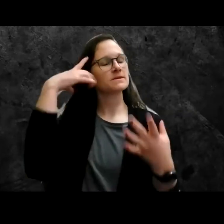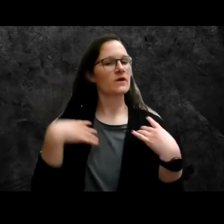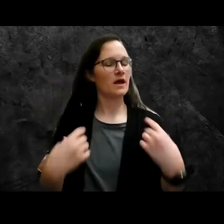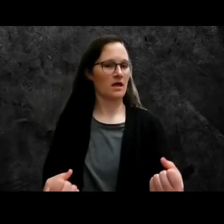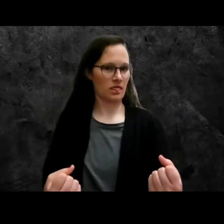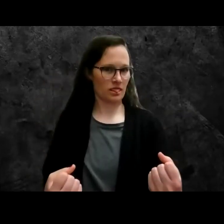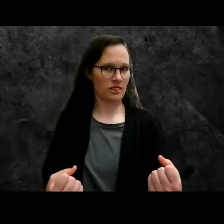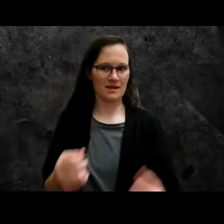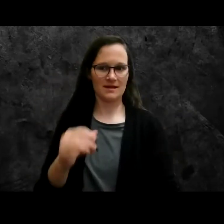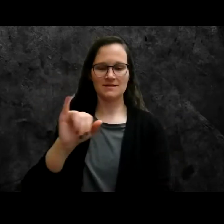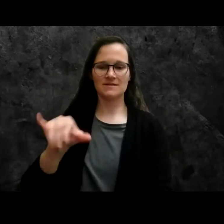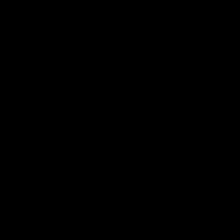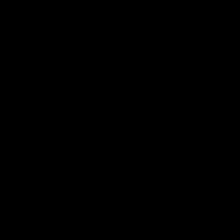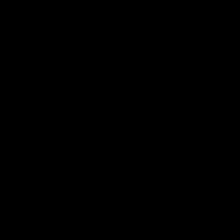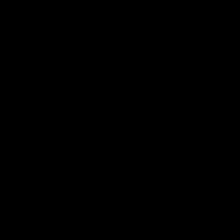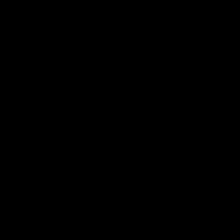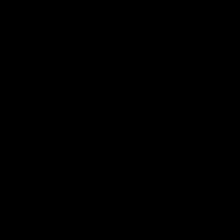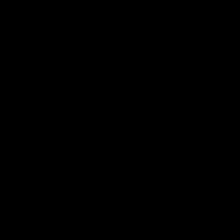that, Jagdish, I'll hand it over to you.